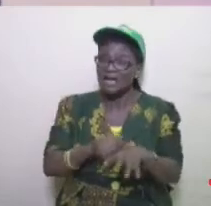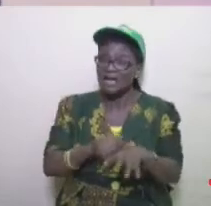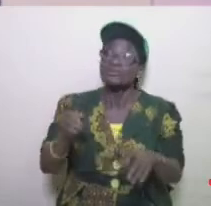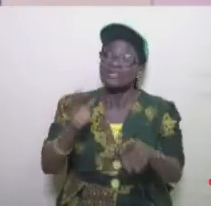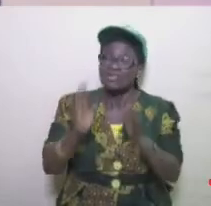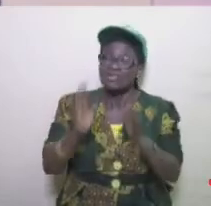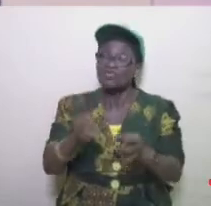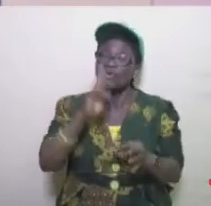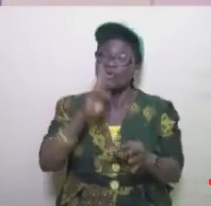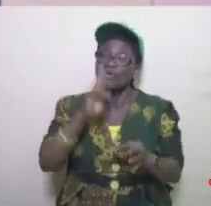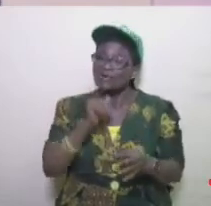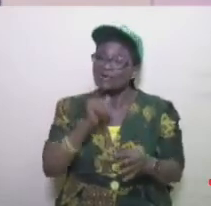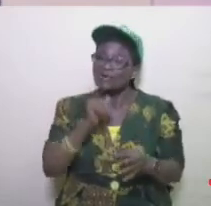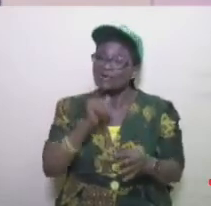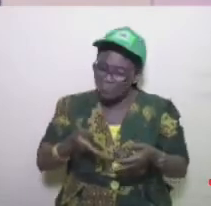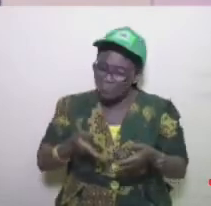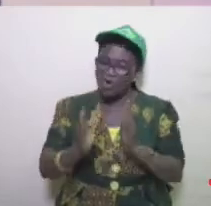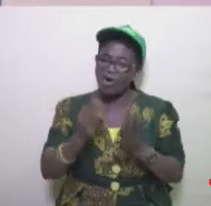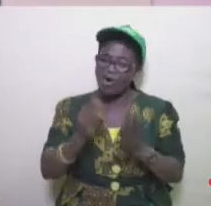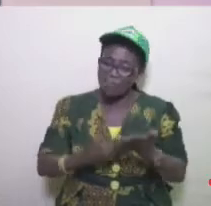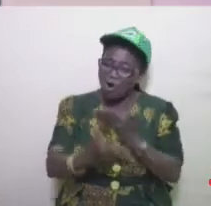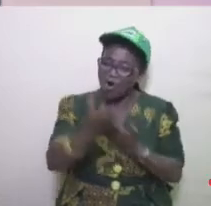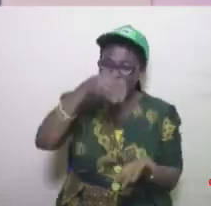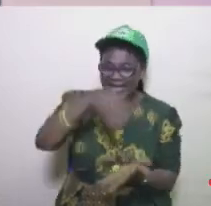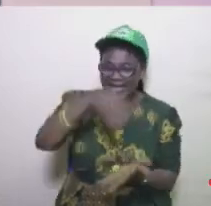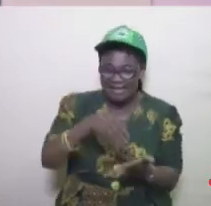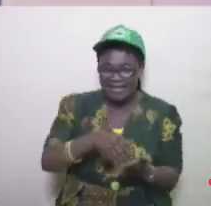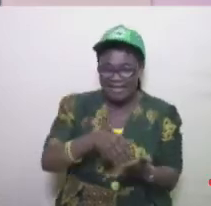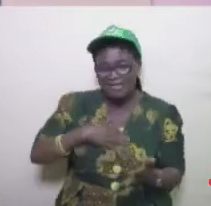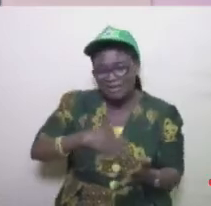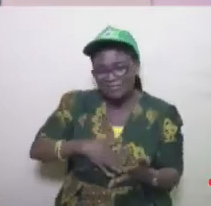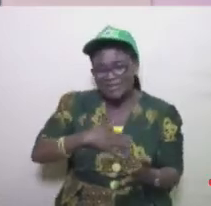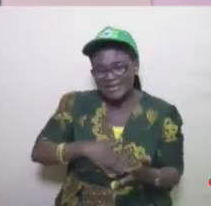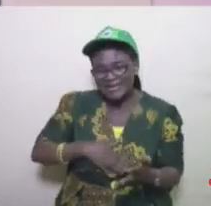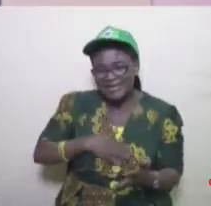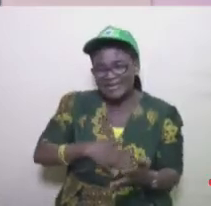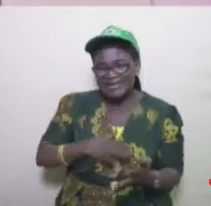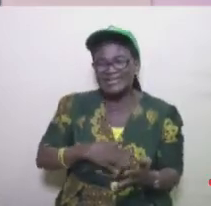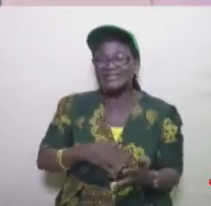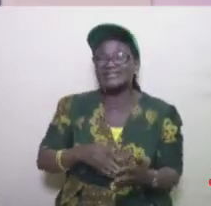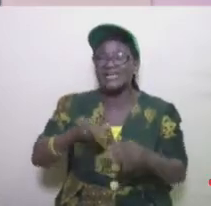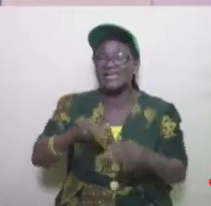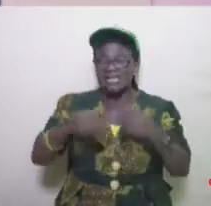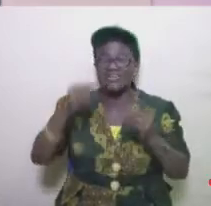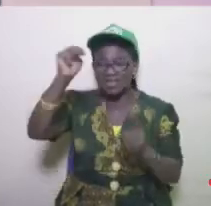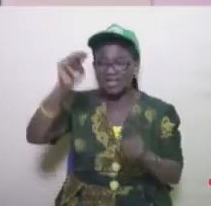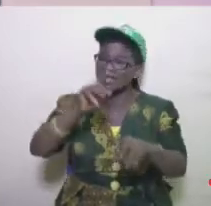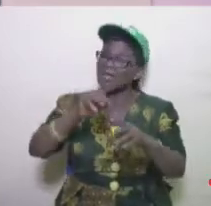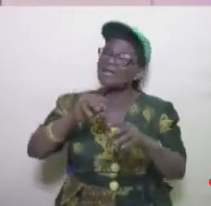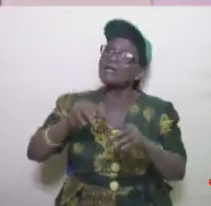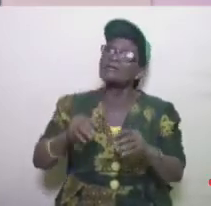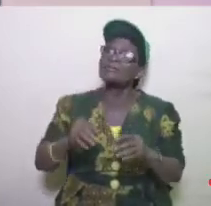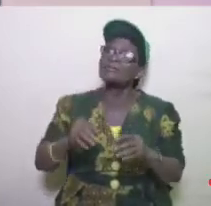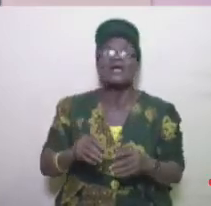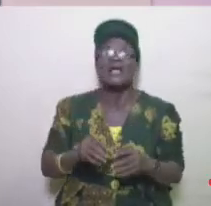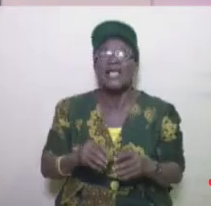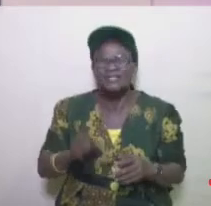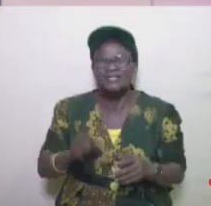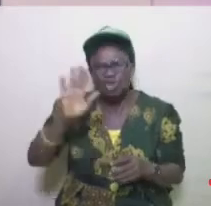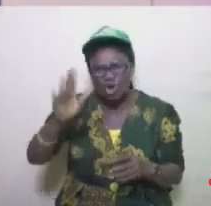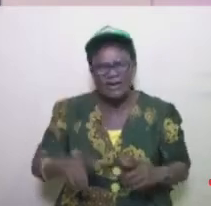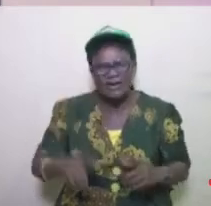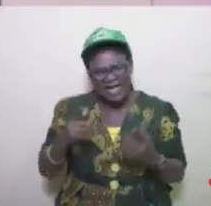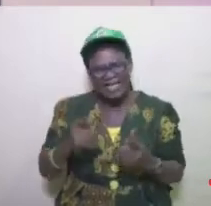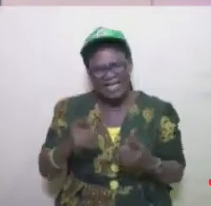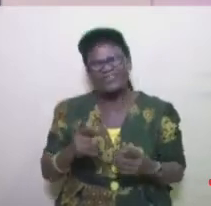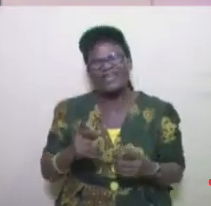to lead you, he will be able to direct you to success. And if you are born again, you are going through issues, let's pray